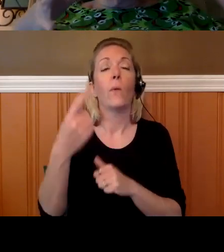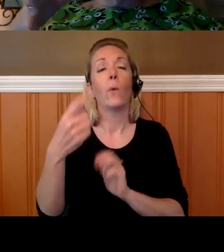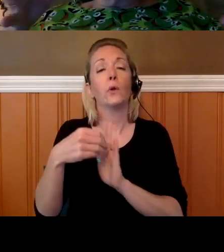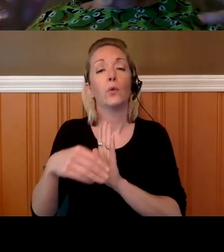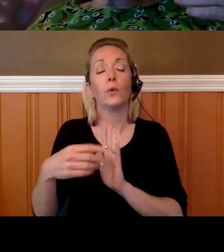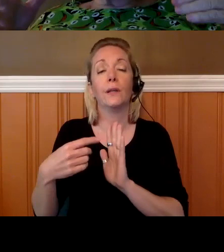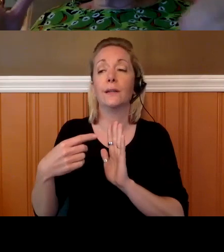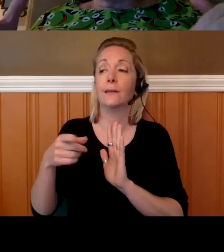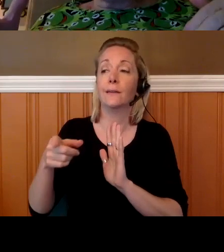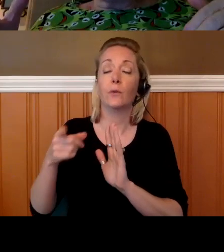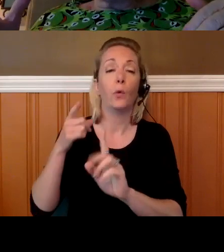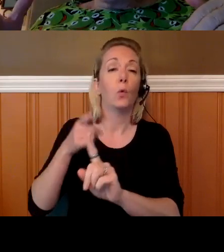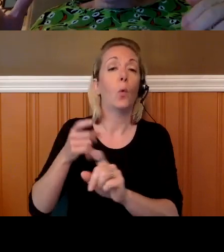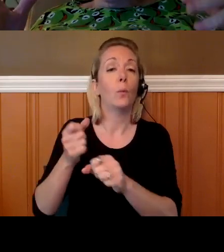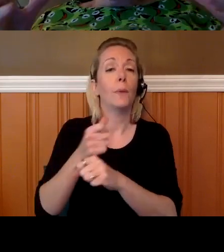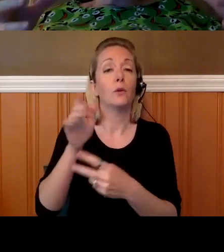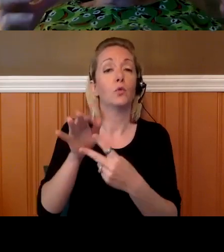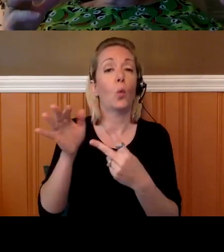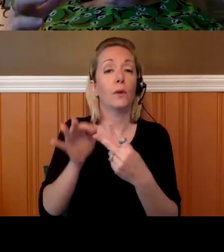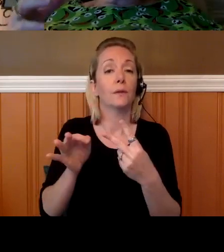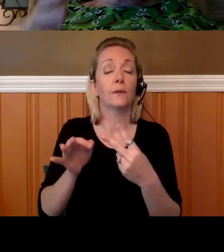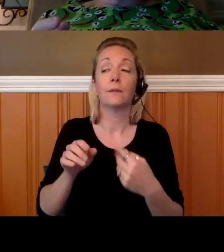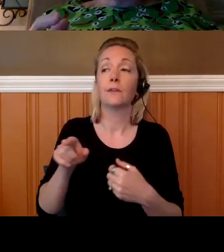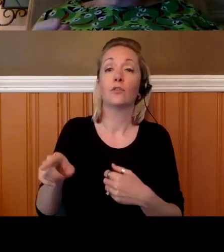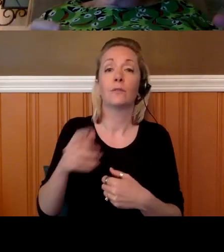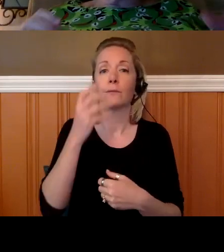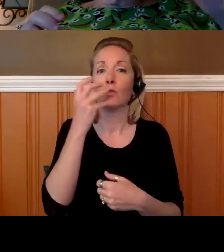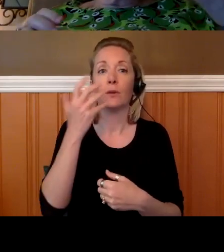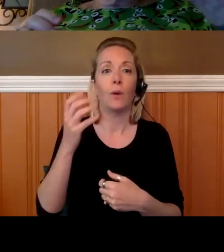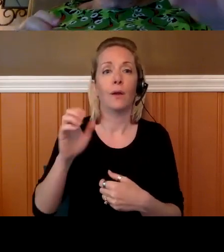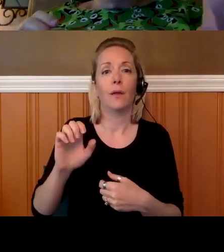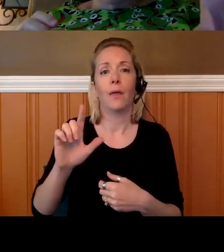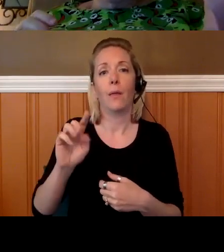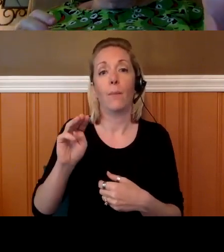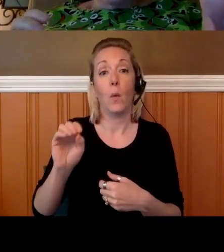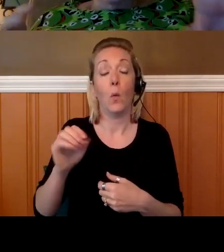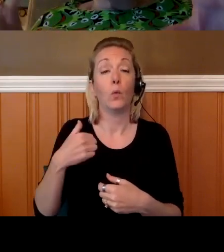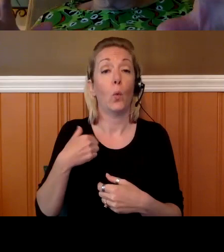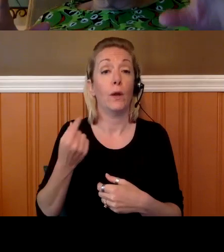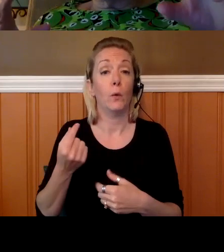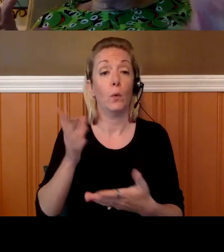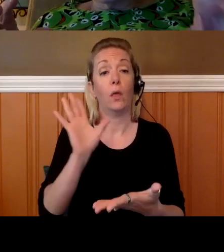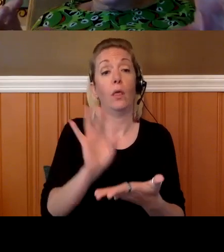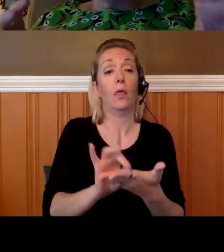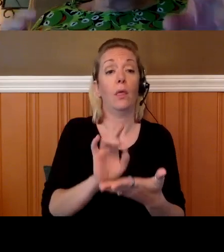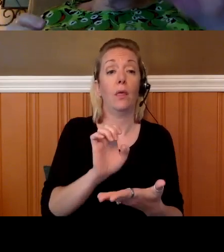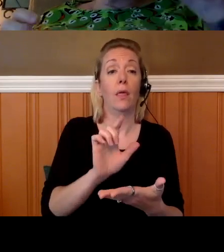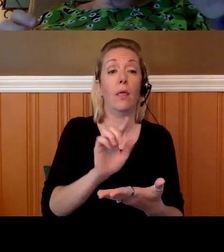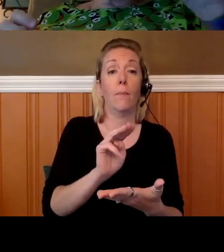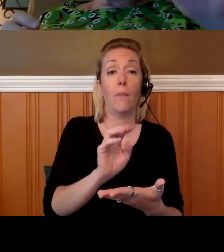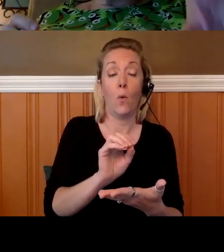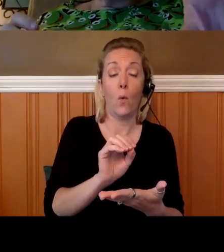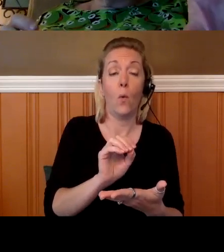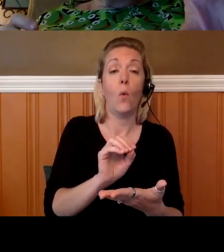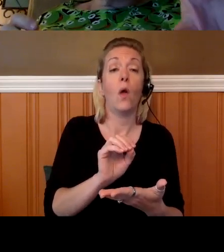a choice. And she likes Elmo, so I've put Elmo on the page, and she has to look at him. But once I get a